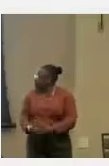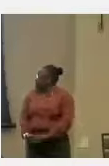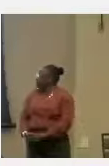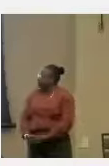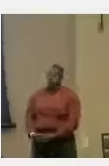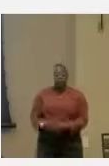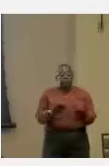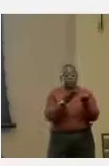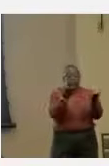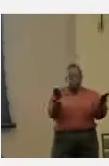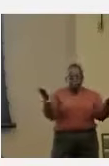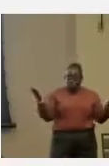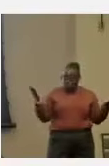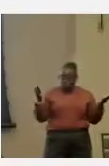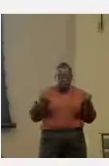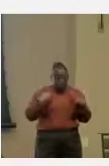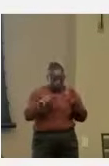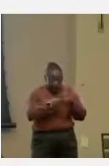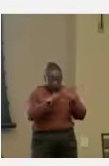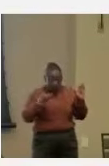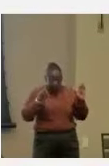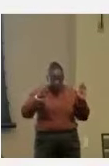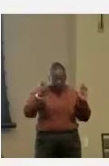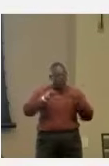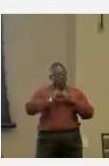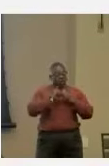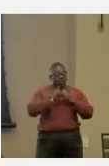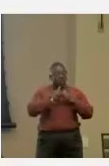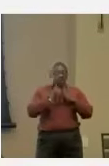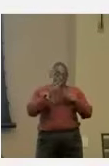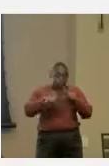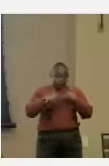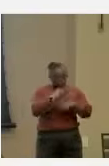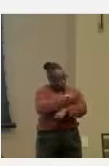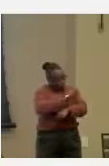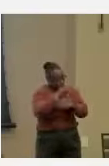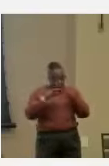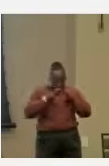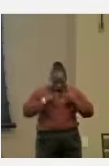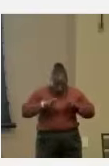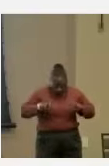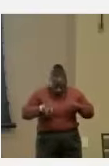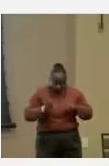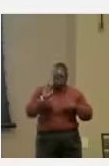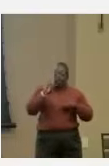you were all diagnosed with lupus on the basis of blood tests. ANAs are